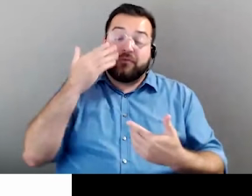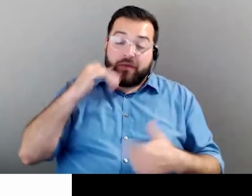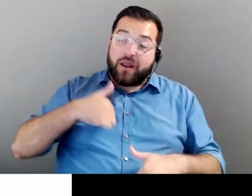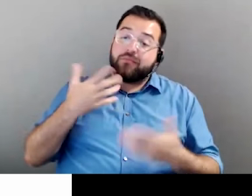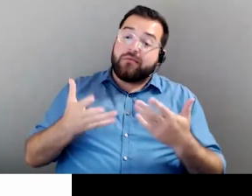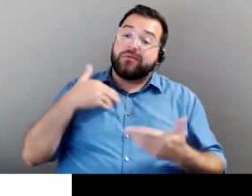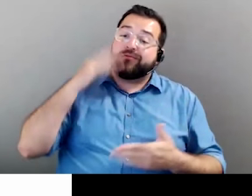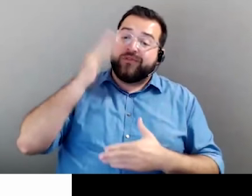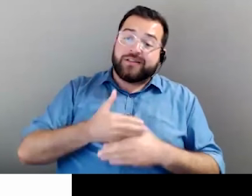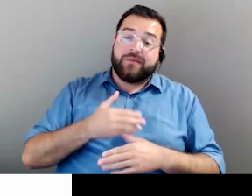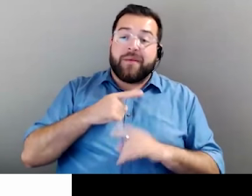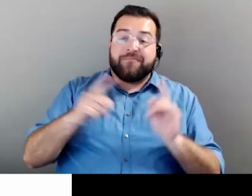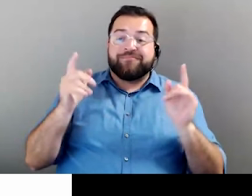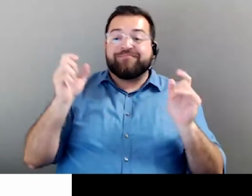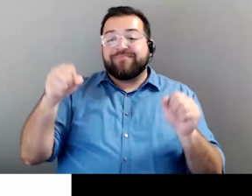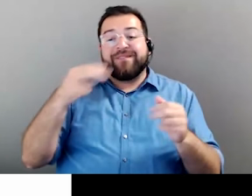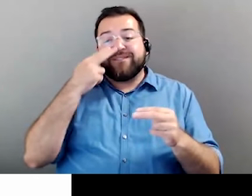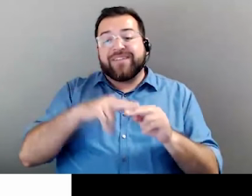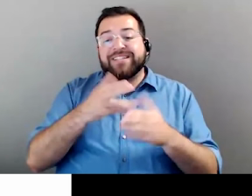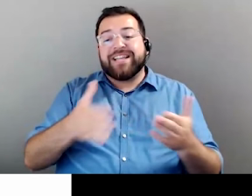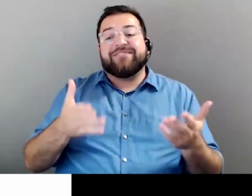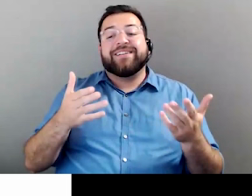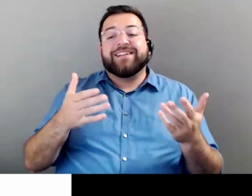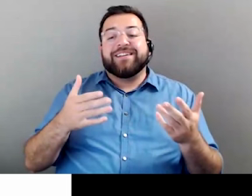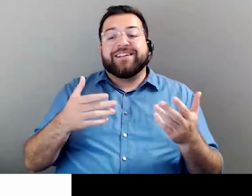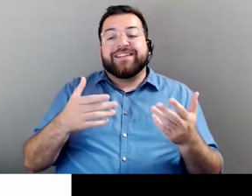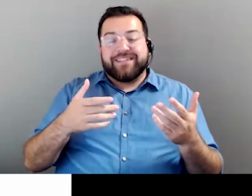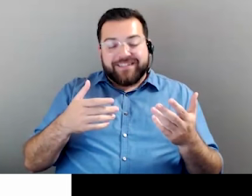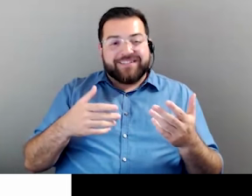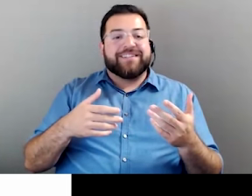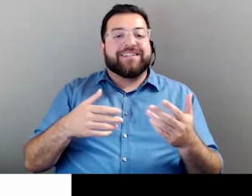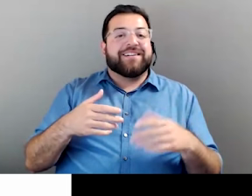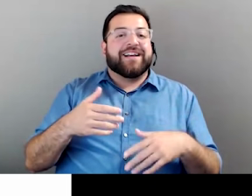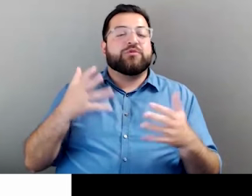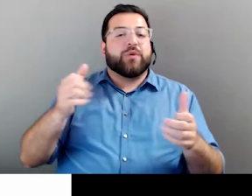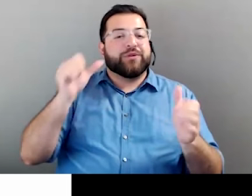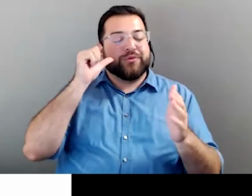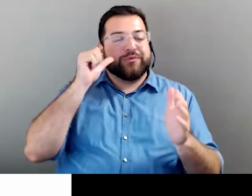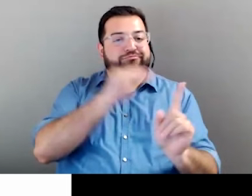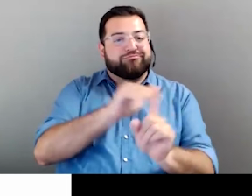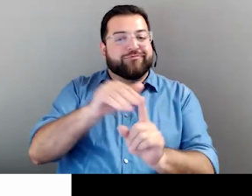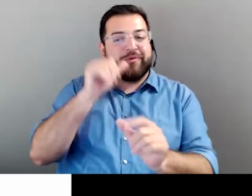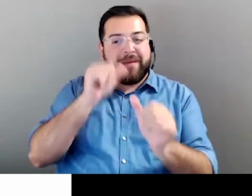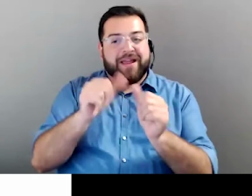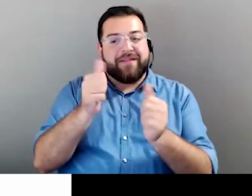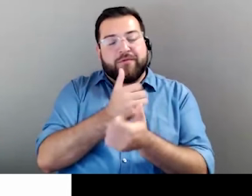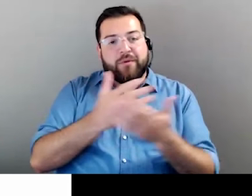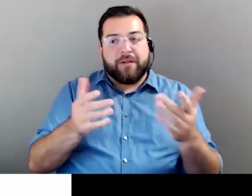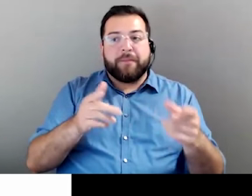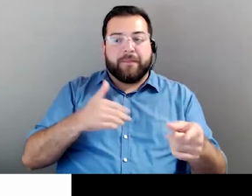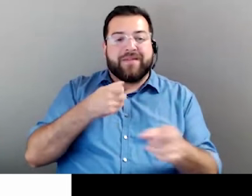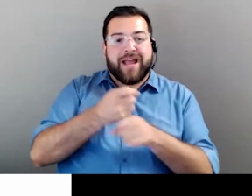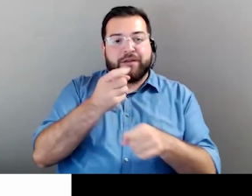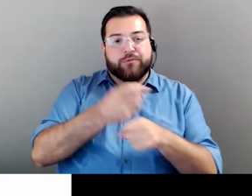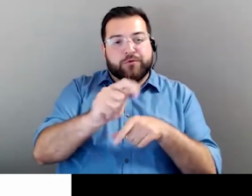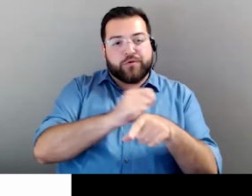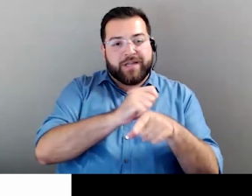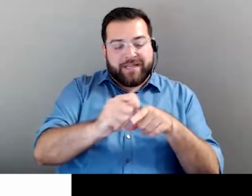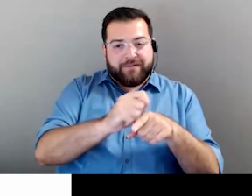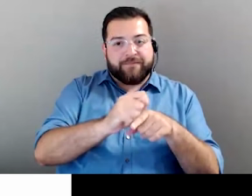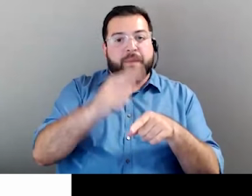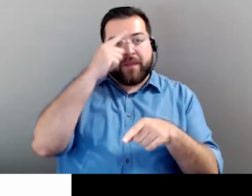yeah, the fun stuff. There is training. I just want to remind everyone that there is annual training now for employees and students for Title